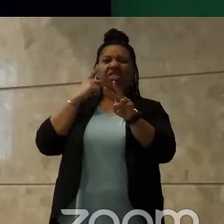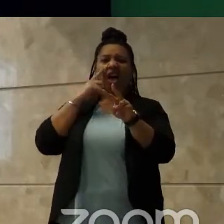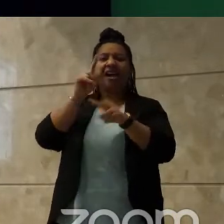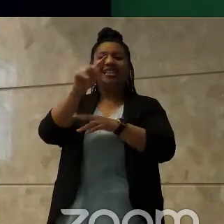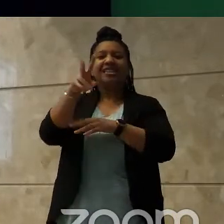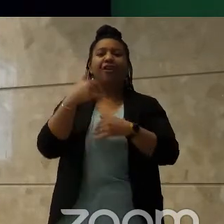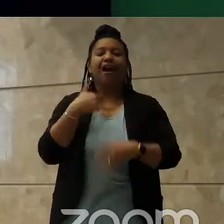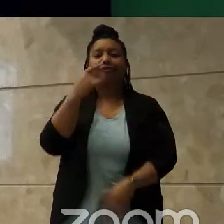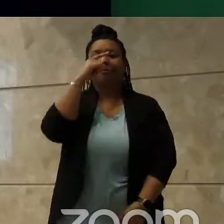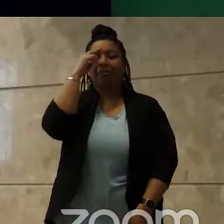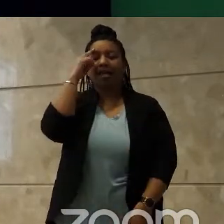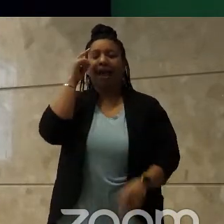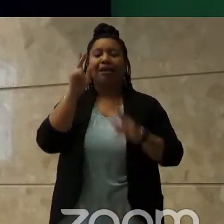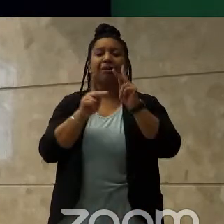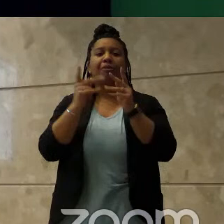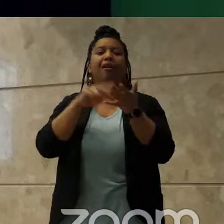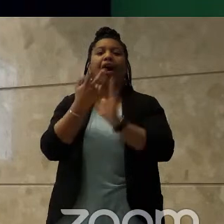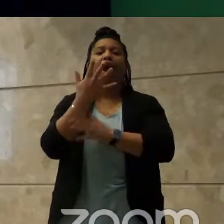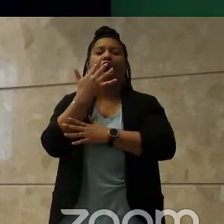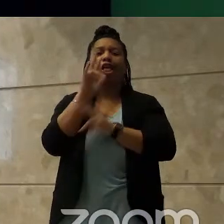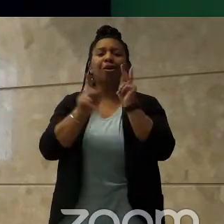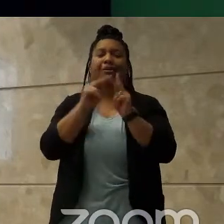had colored people when it said color TV.